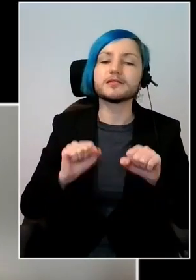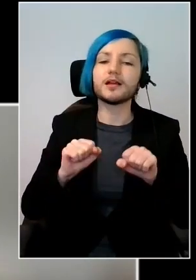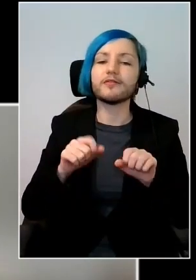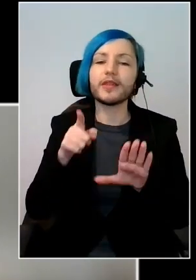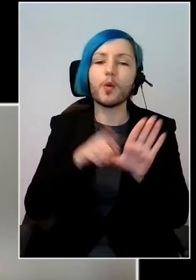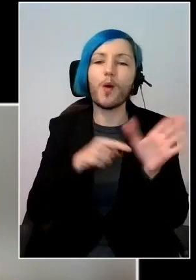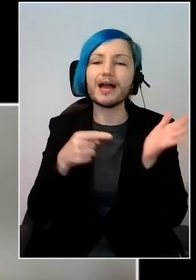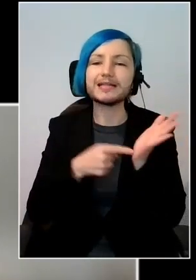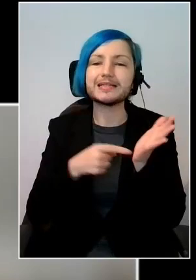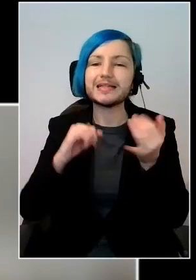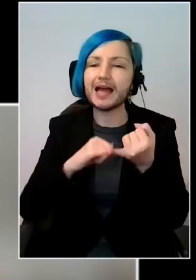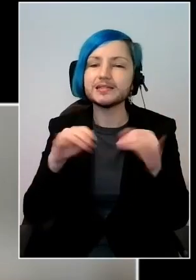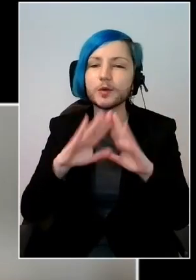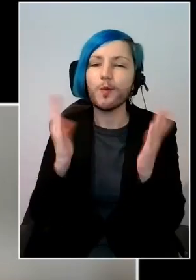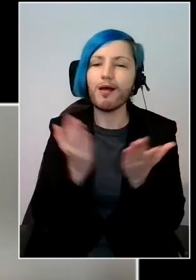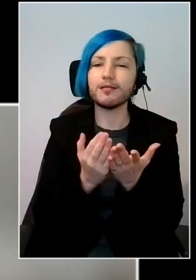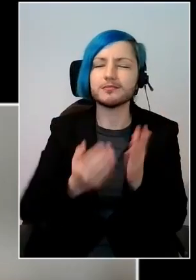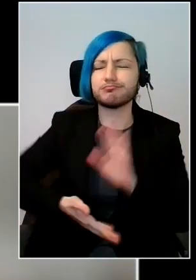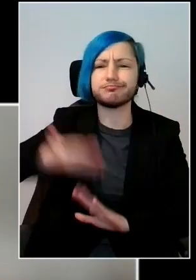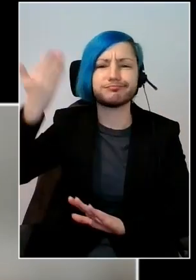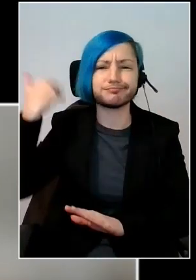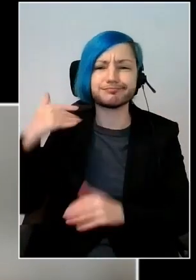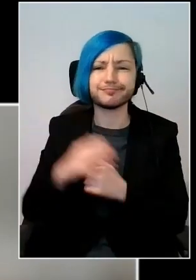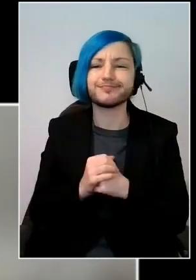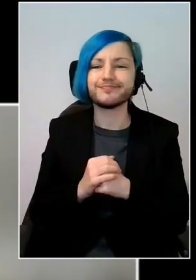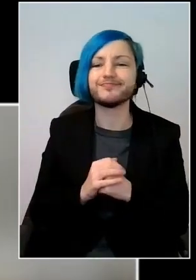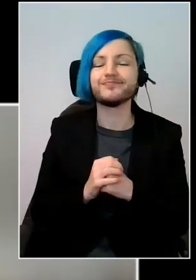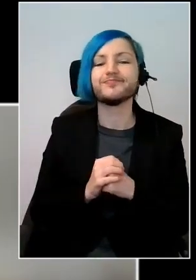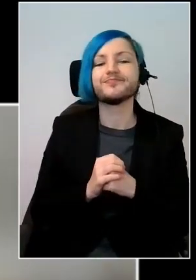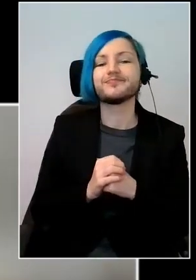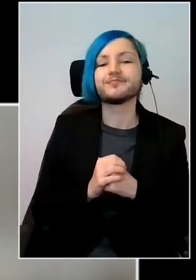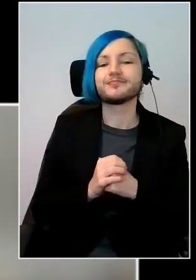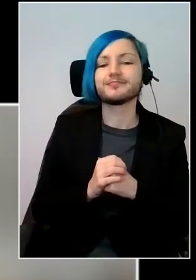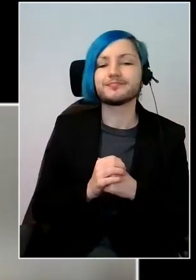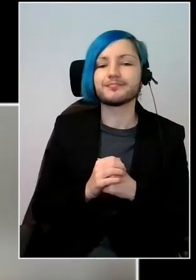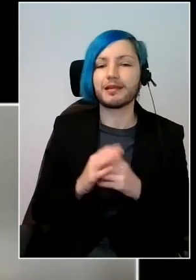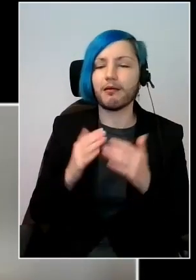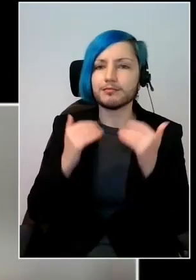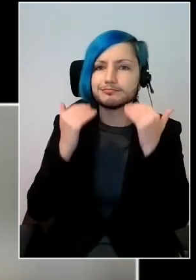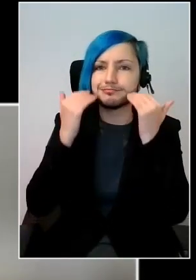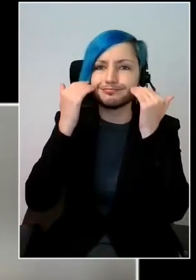many, many years ago. And it's, my face is going red.